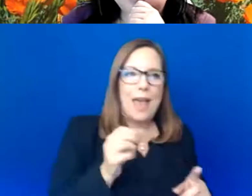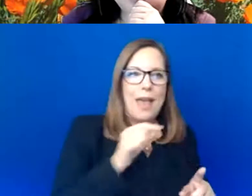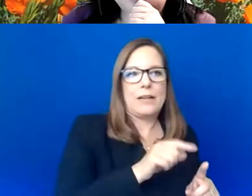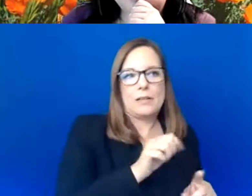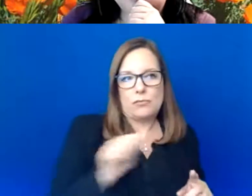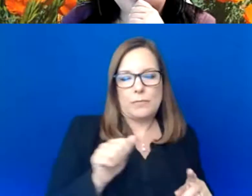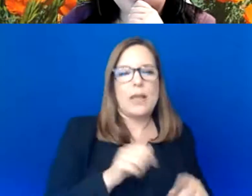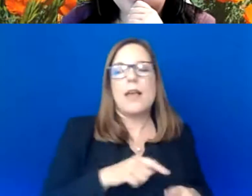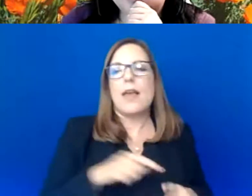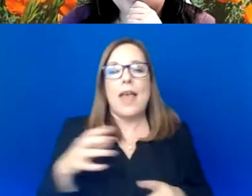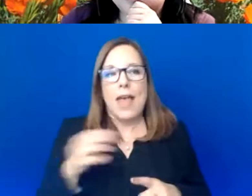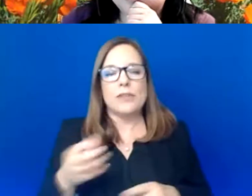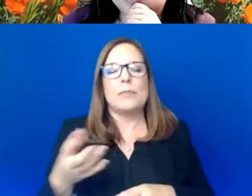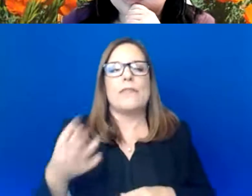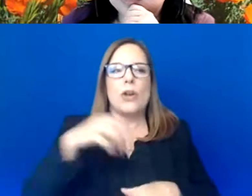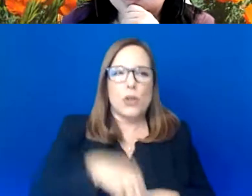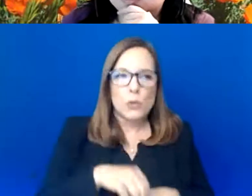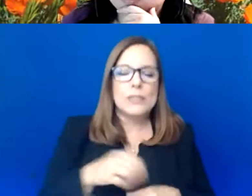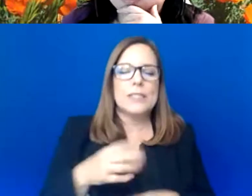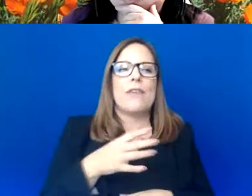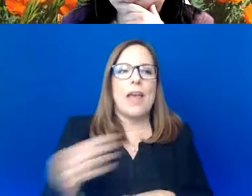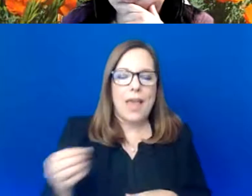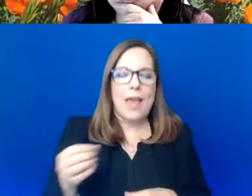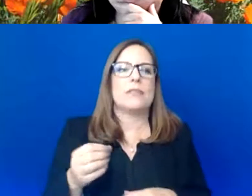be very inclusive and very accessible to all that need it.